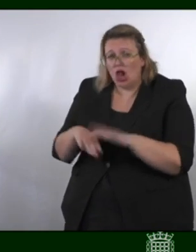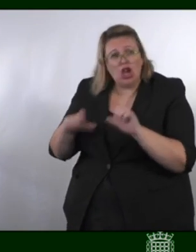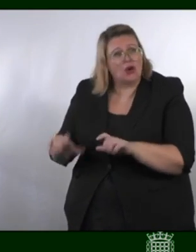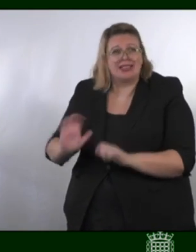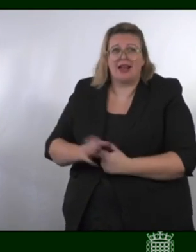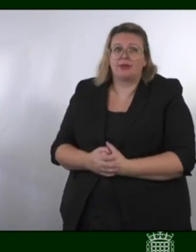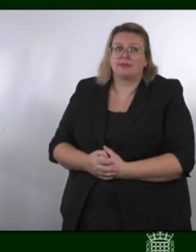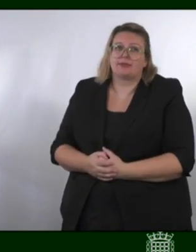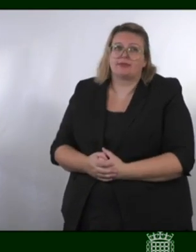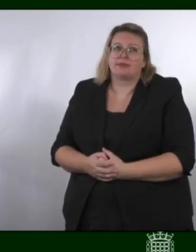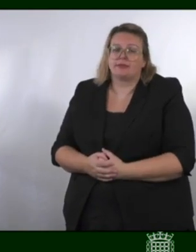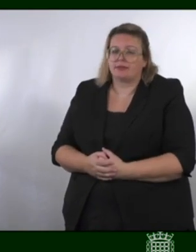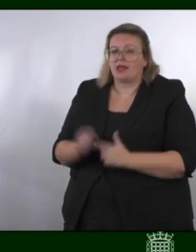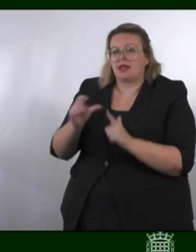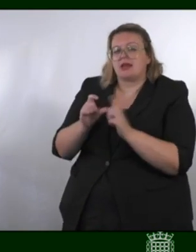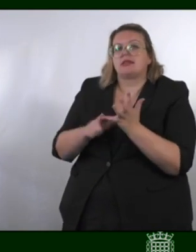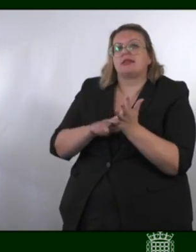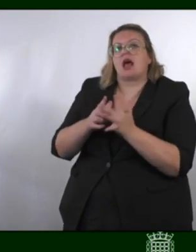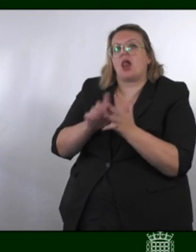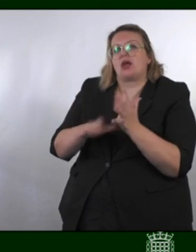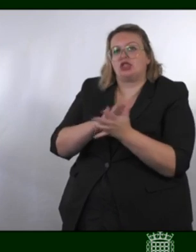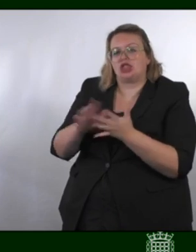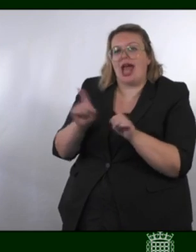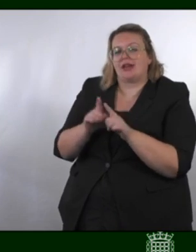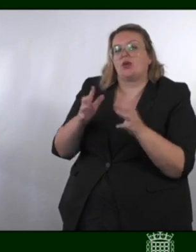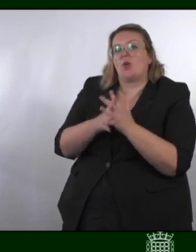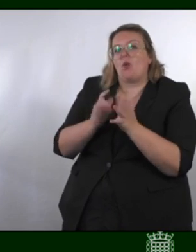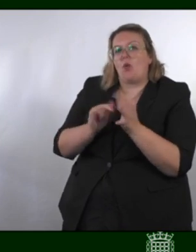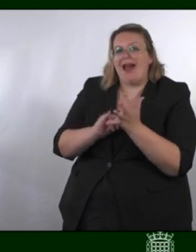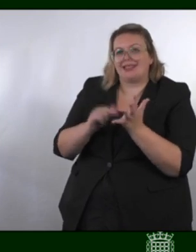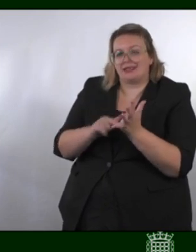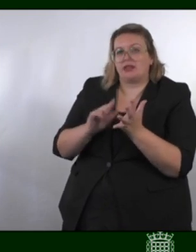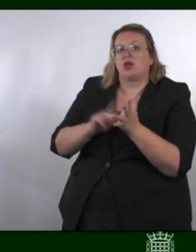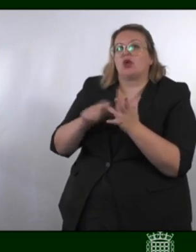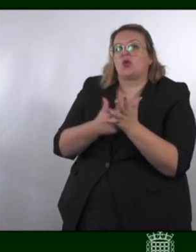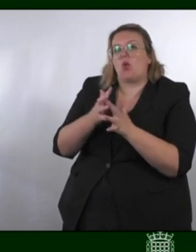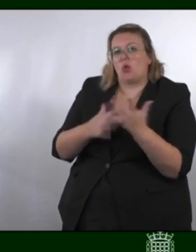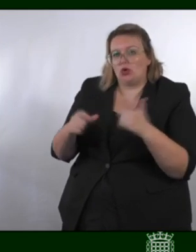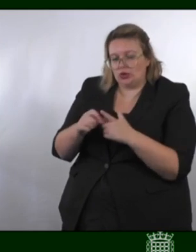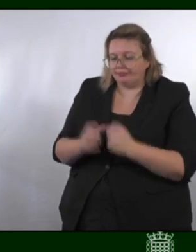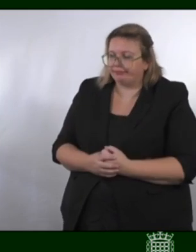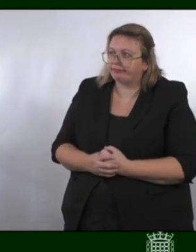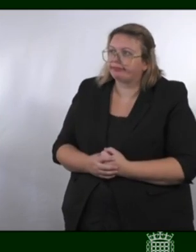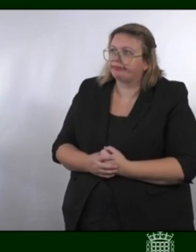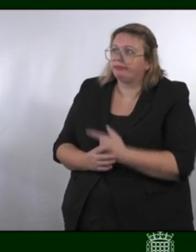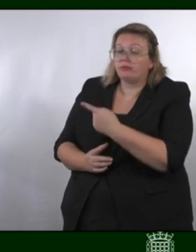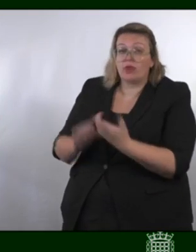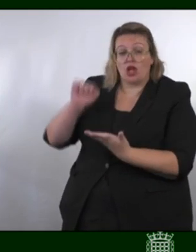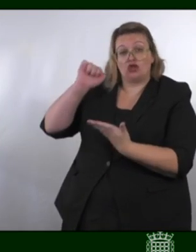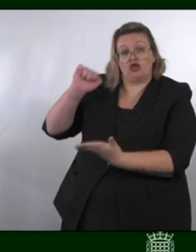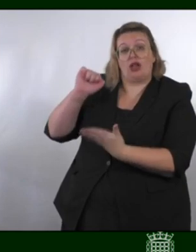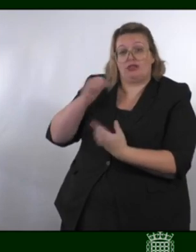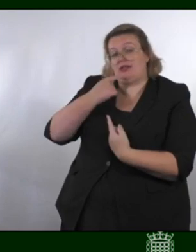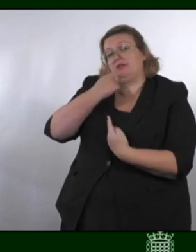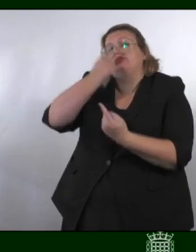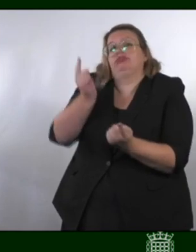Thank you, Mr. Speaker. The Chancellor has decided that people who are unable to work because of coronavirus restrictions should be paid as little as 2/3